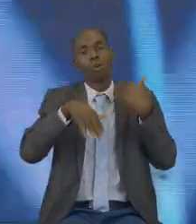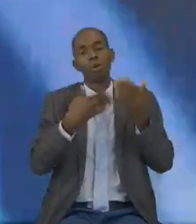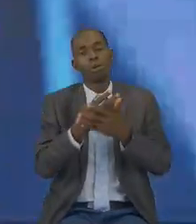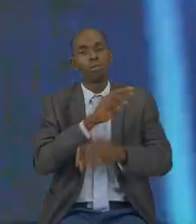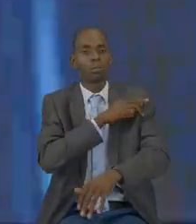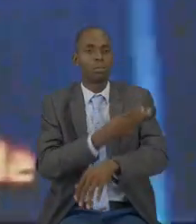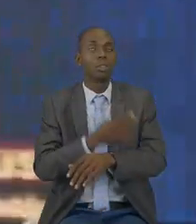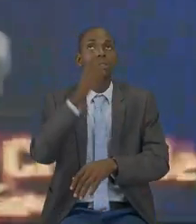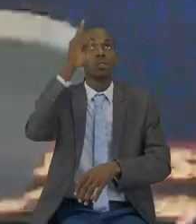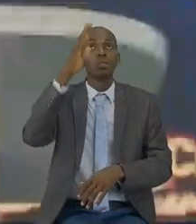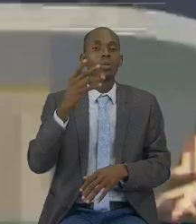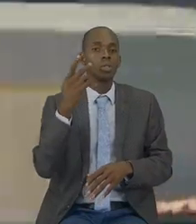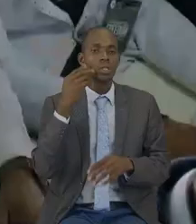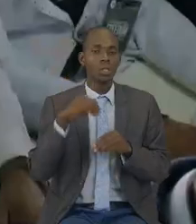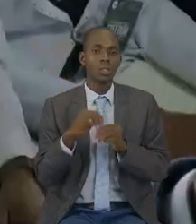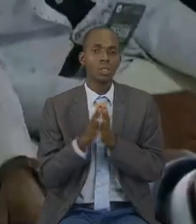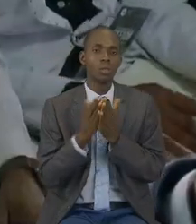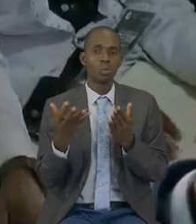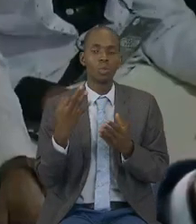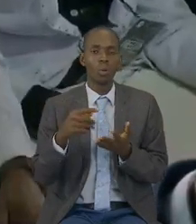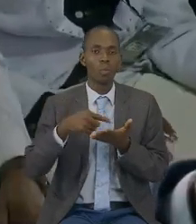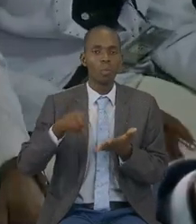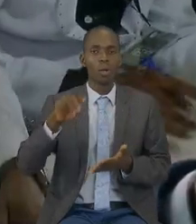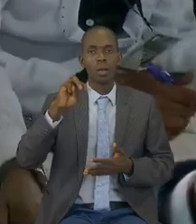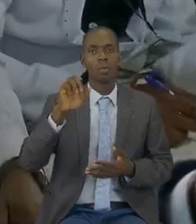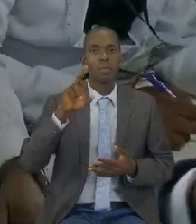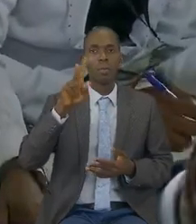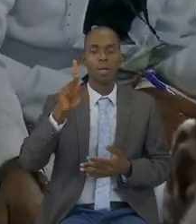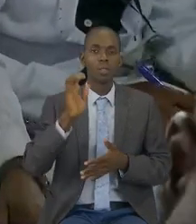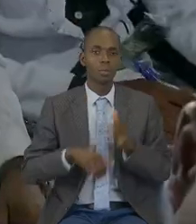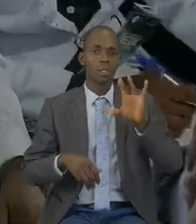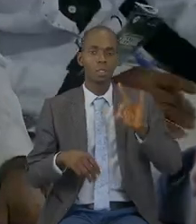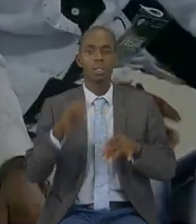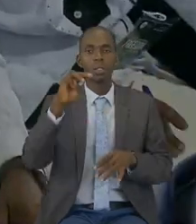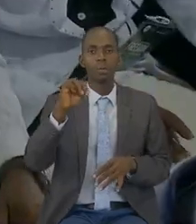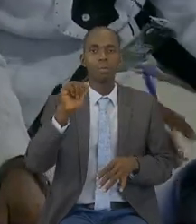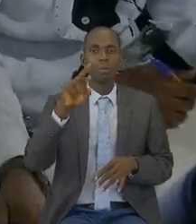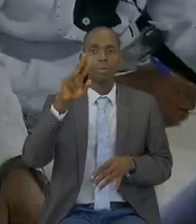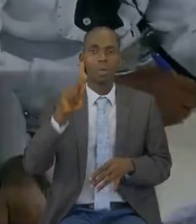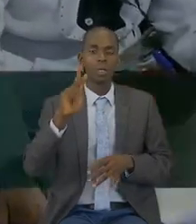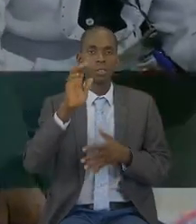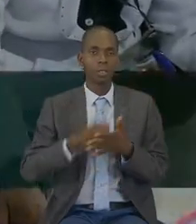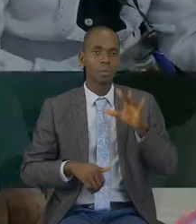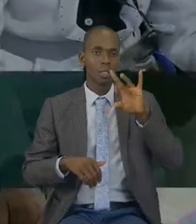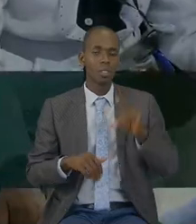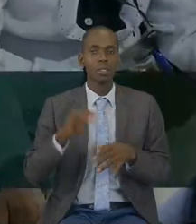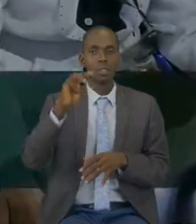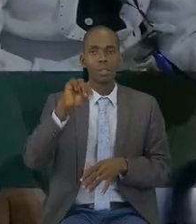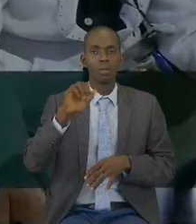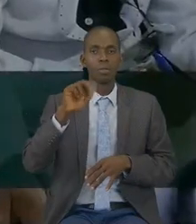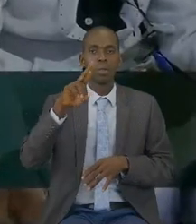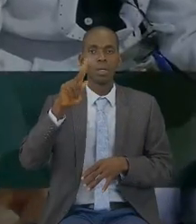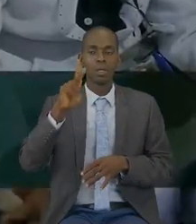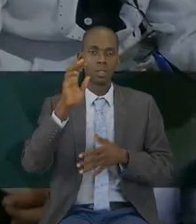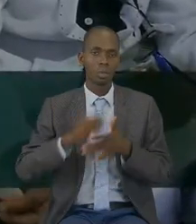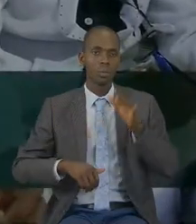We're looking at Mark chapter 8, and we're reading from verse 36. Mark chapter 8,